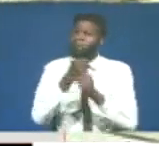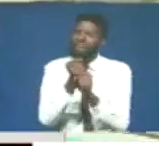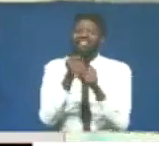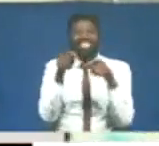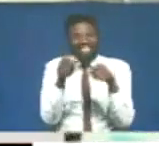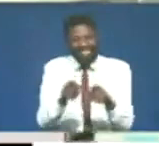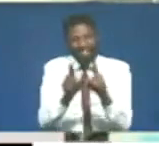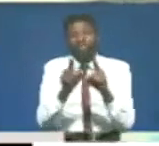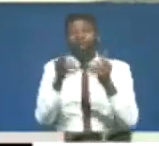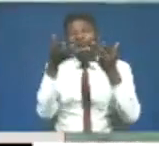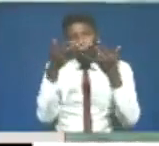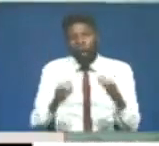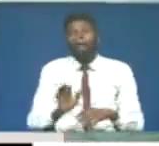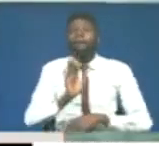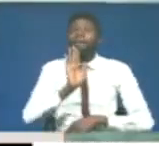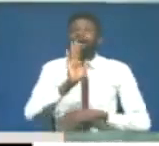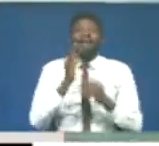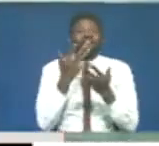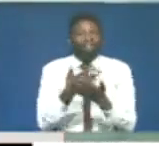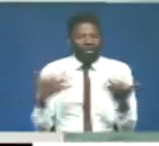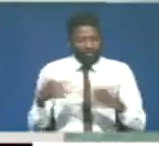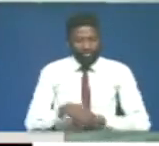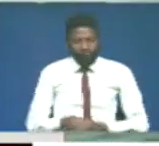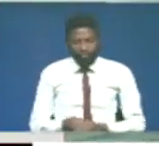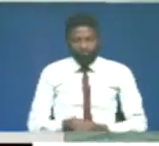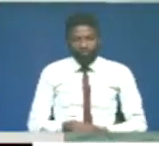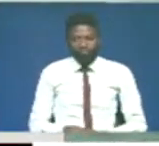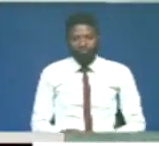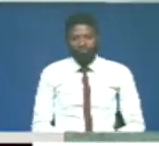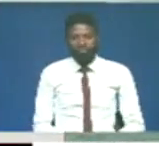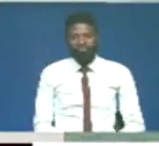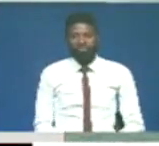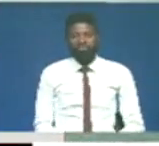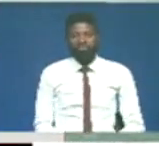in them losing their commodities. Reporting for Lunchtime News, I'm Elvis Otieno.